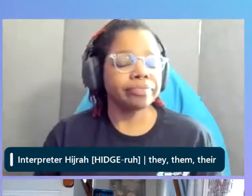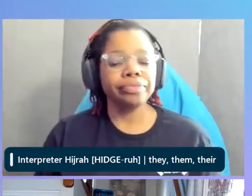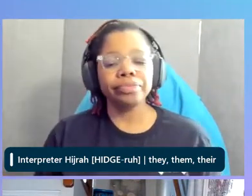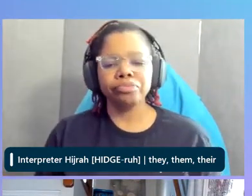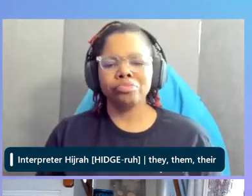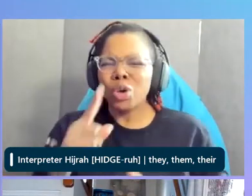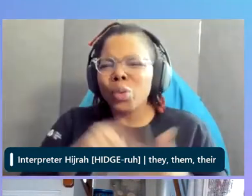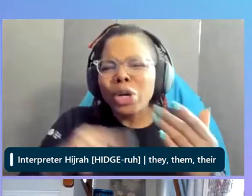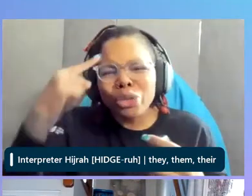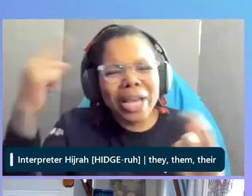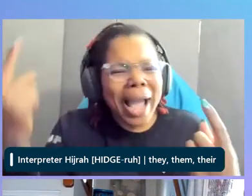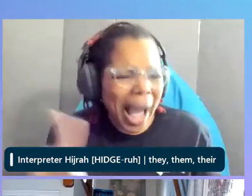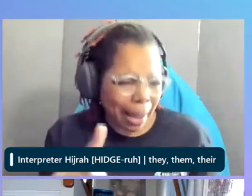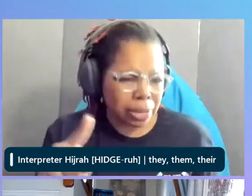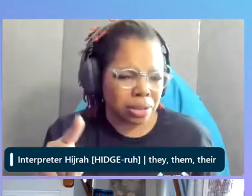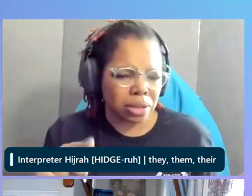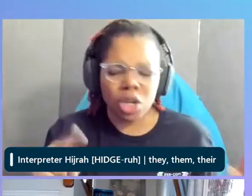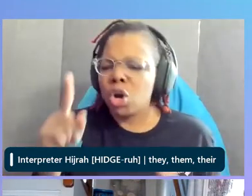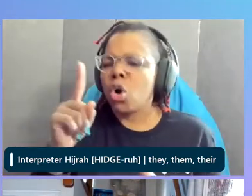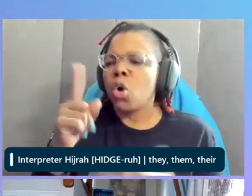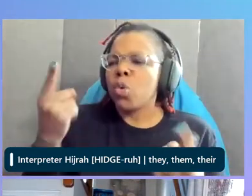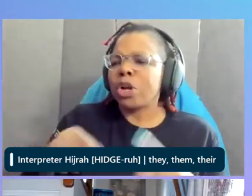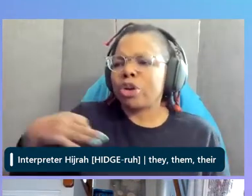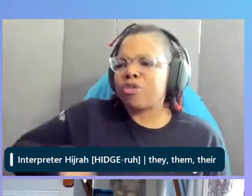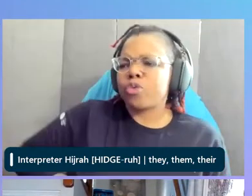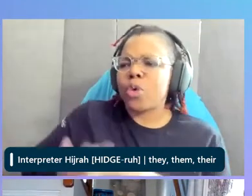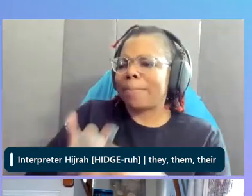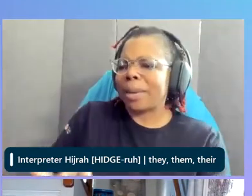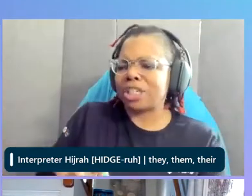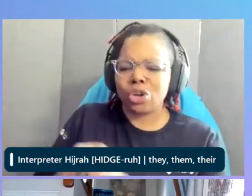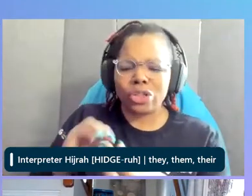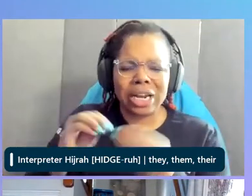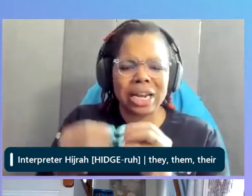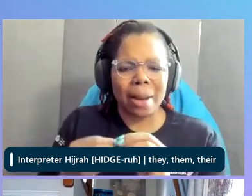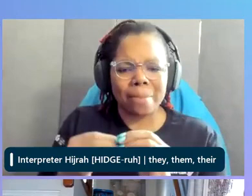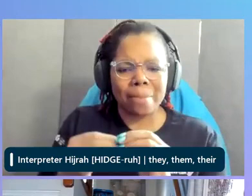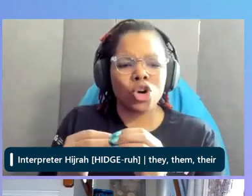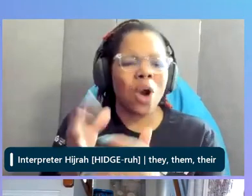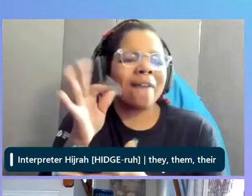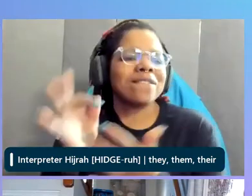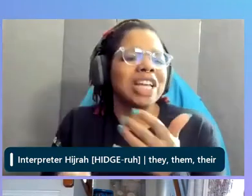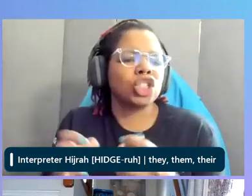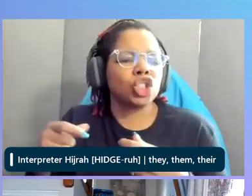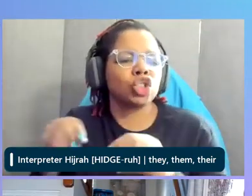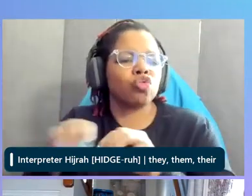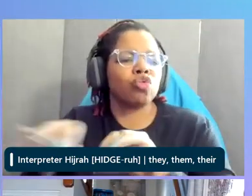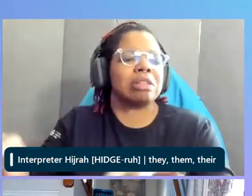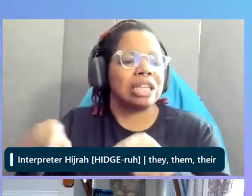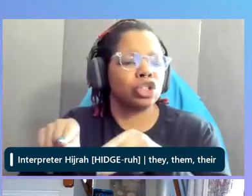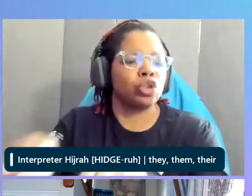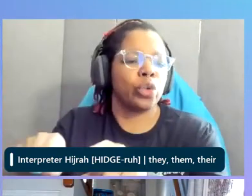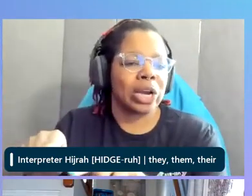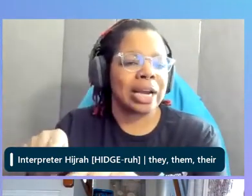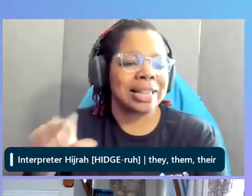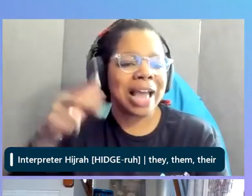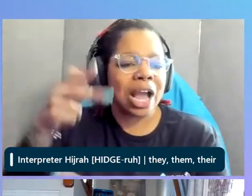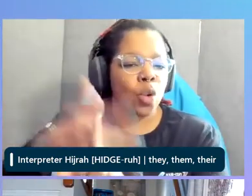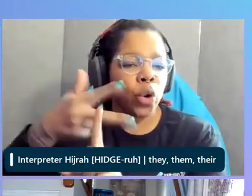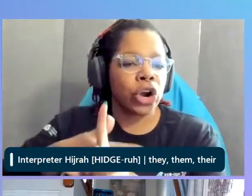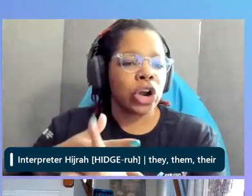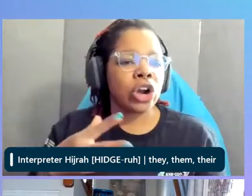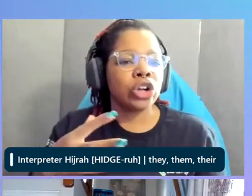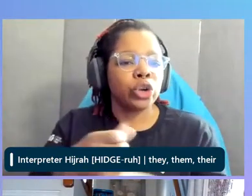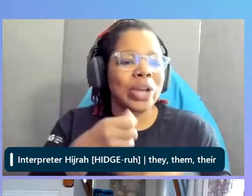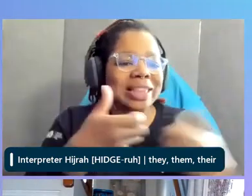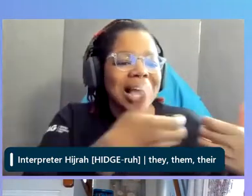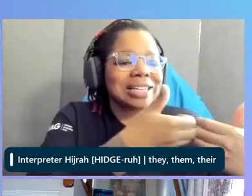So what do you think happens when you get rewarded based on, say, the number of features released in a quarter, right? Well, you get that dreaded siloing